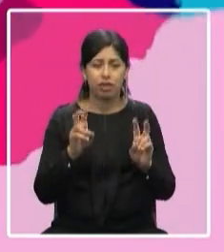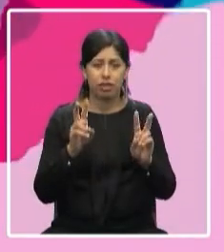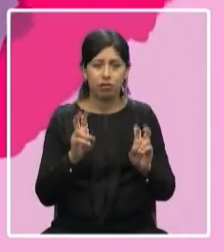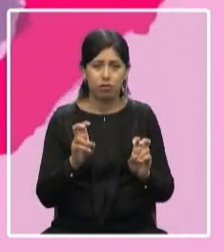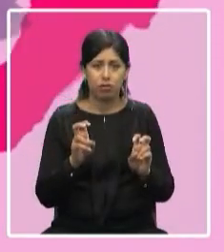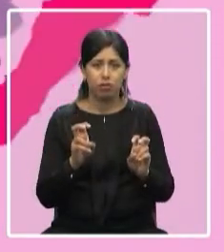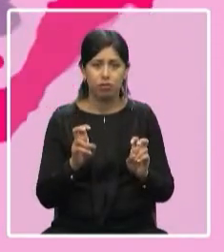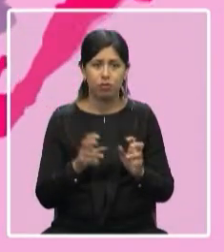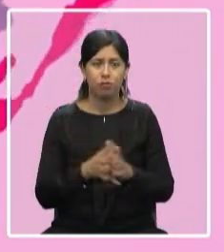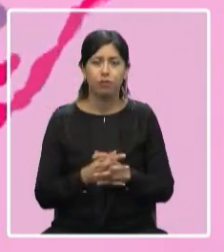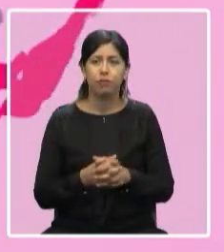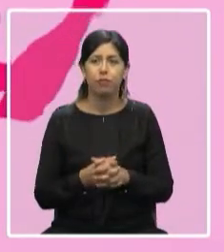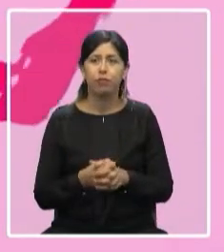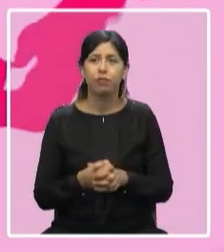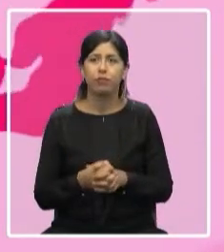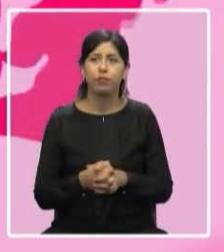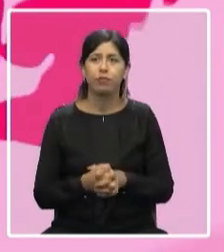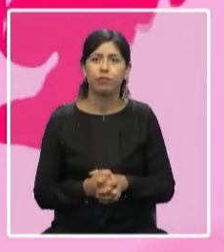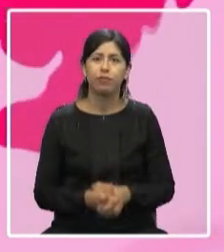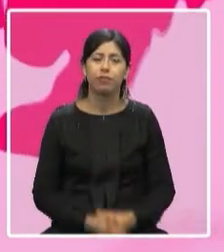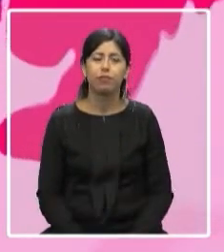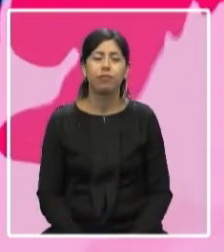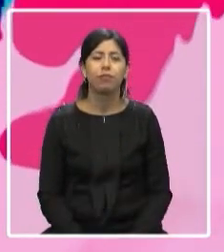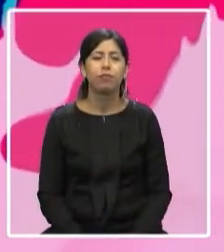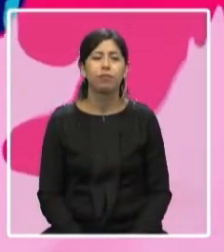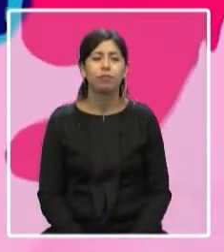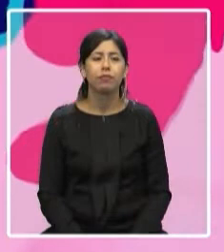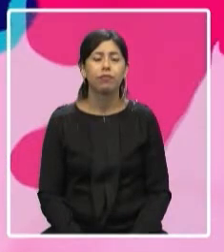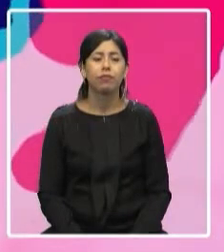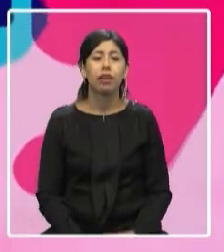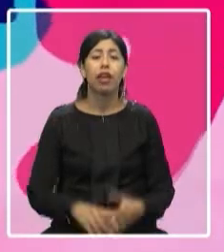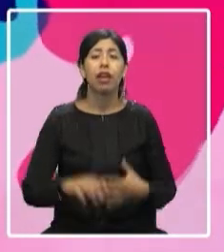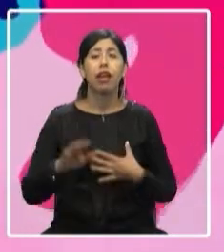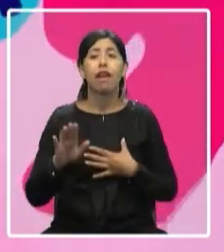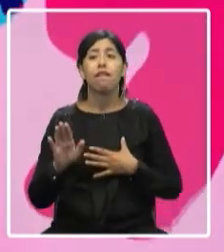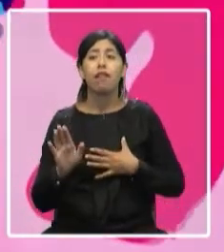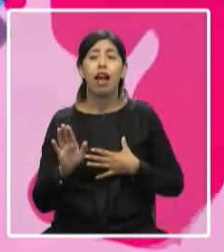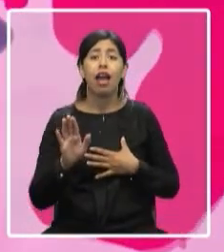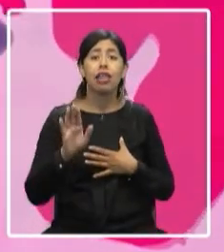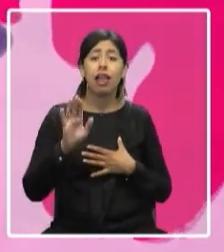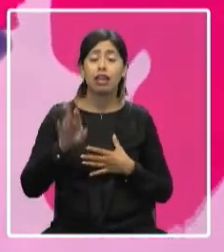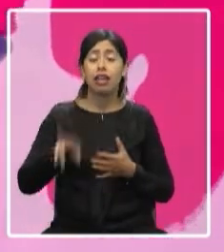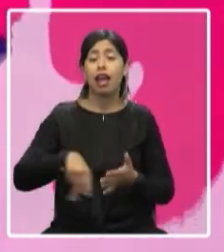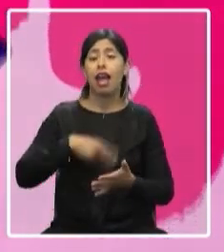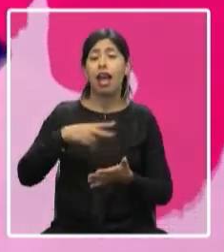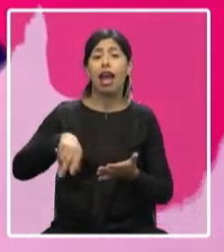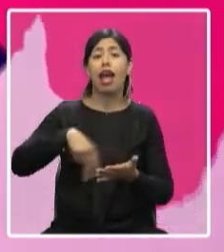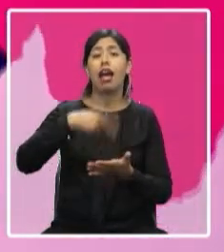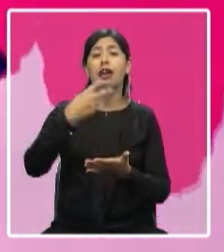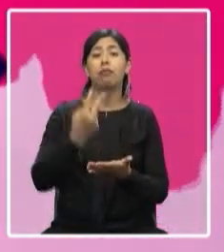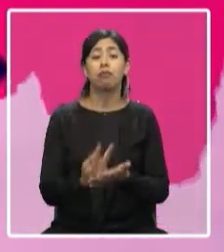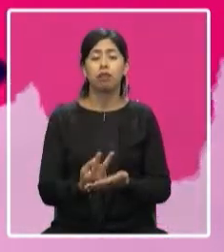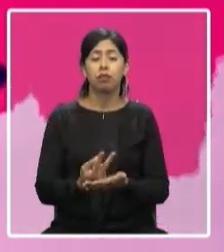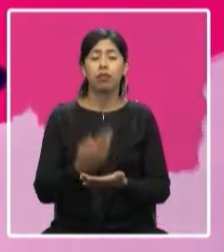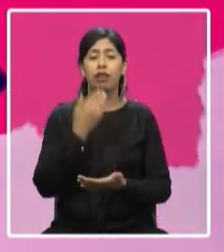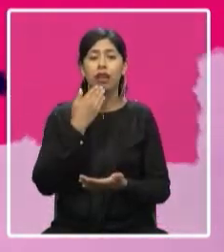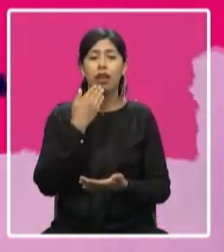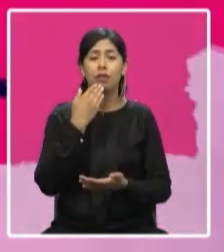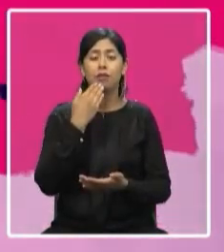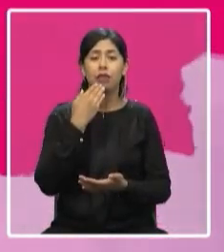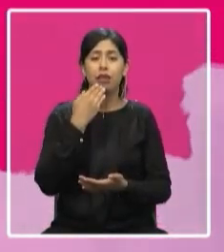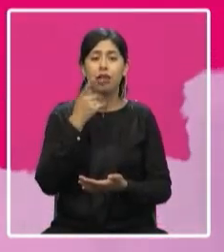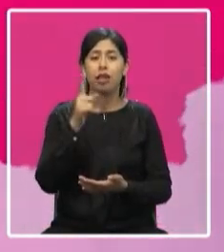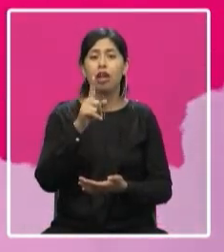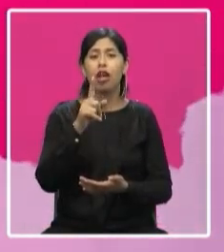a pageant director, a hypnotherapist, an amusement park worker, a sommelier, a drama therapist. These are new